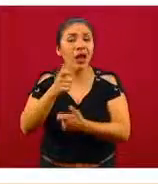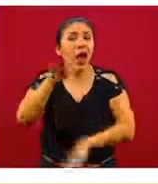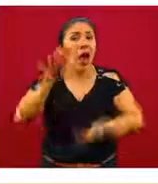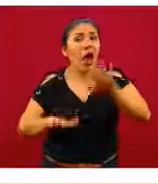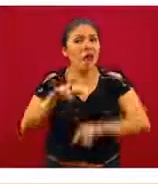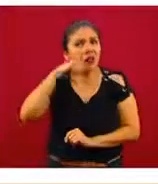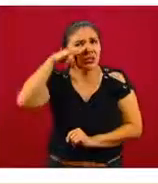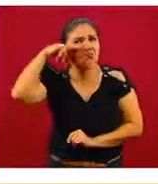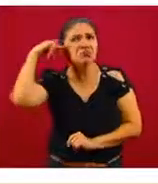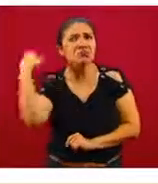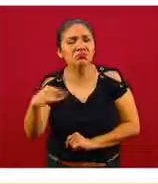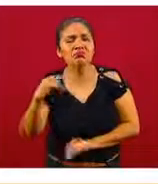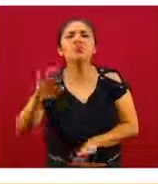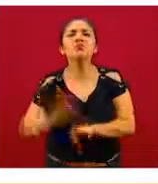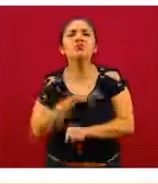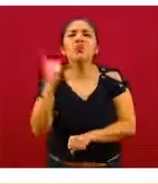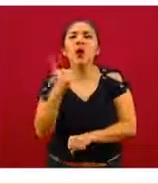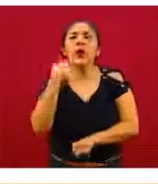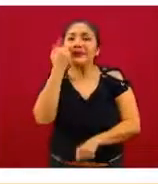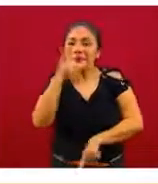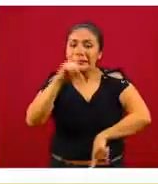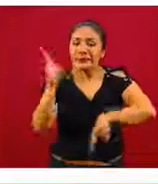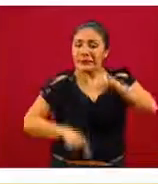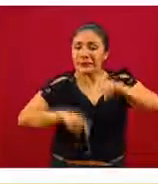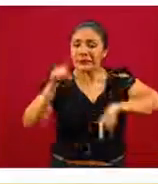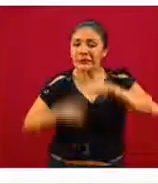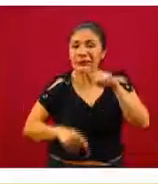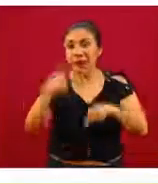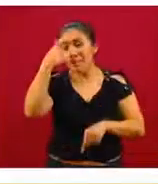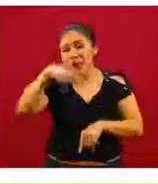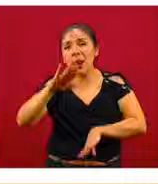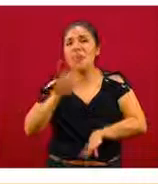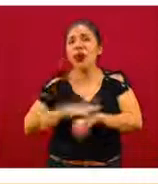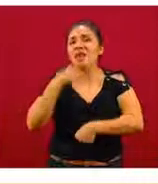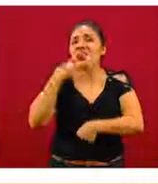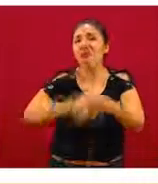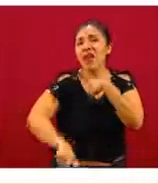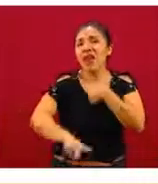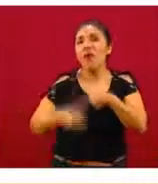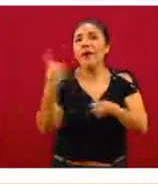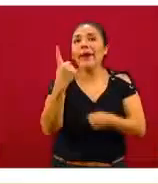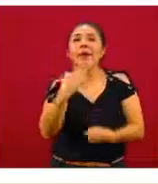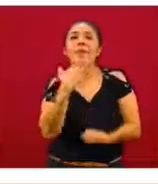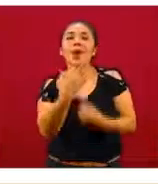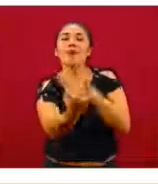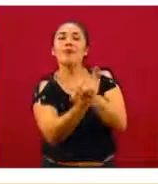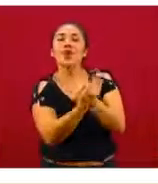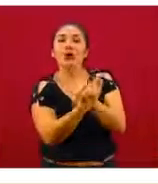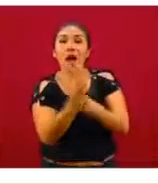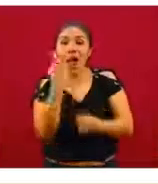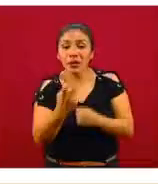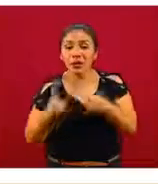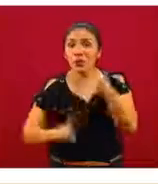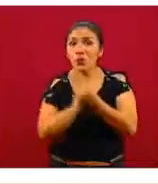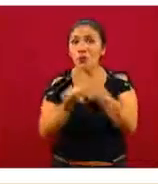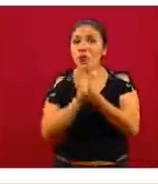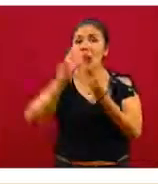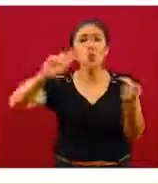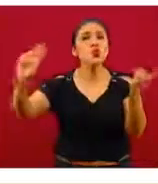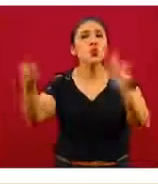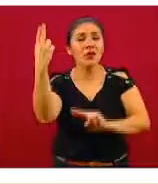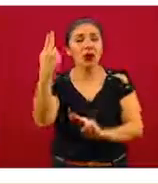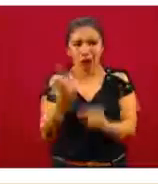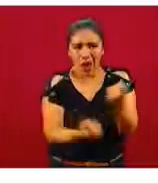in some cases, without realizing it, the mitigation measures may be causing more harm than good. This is a